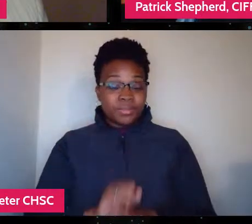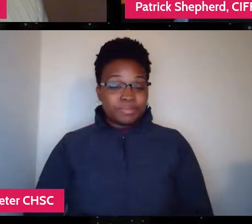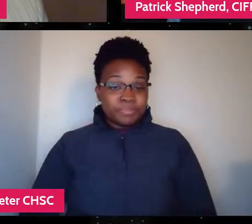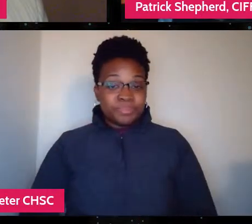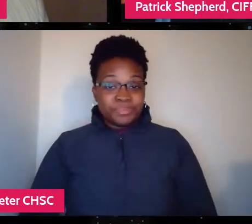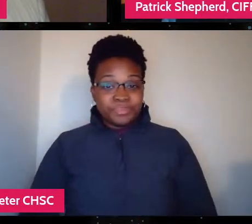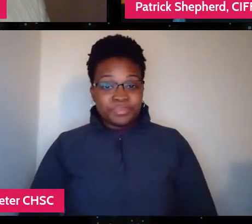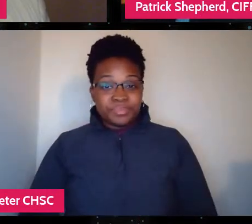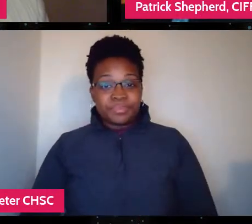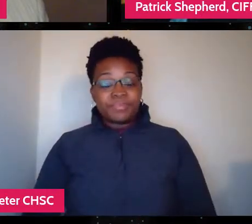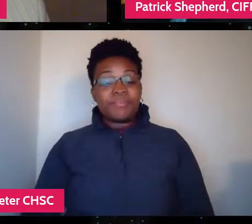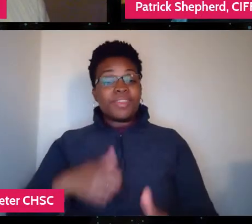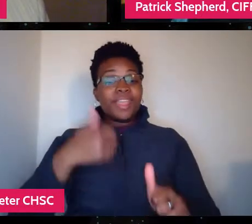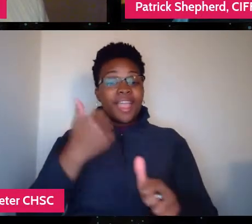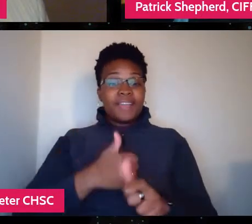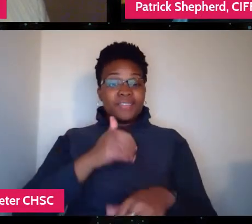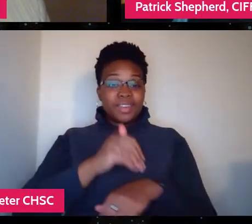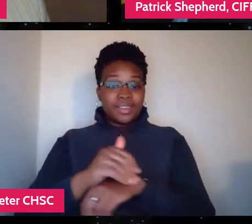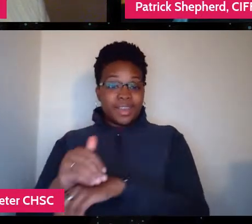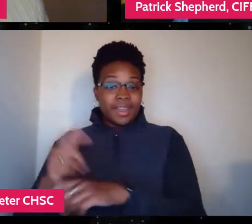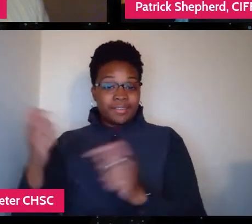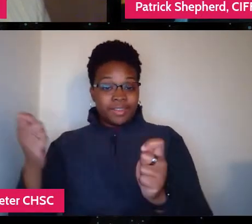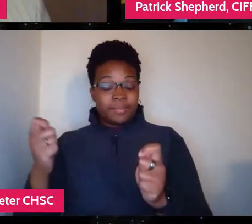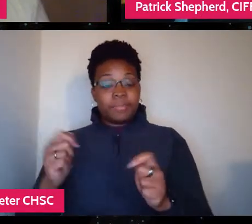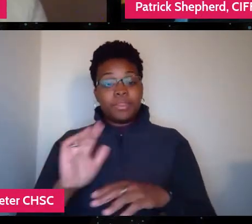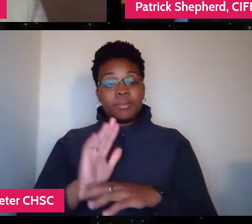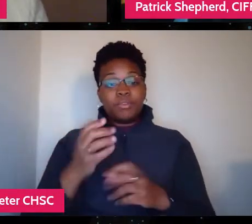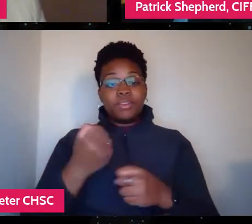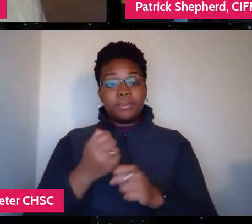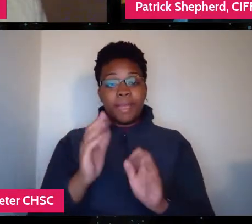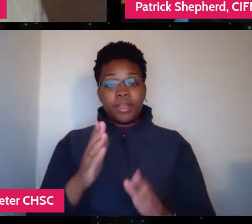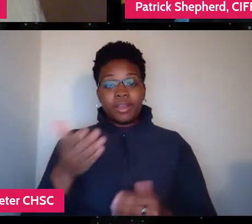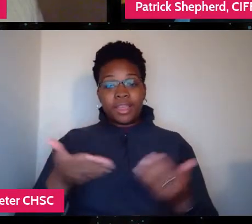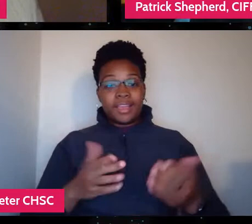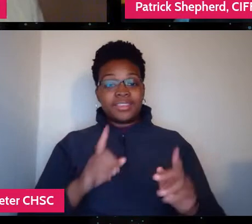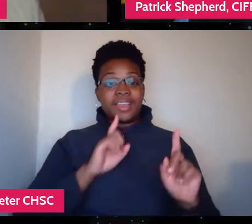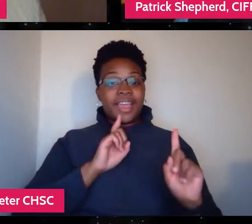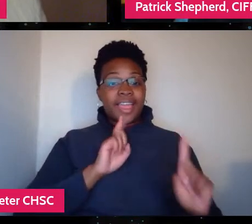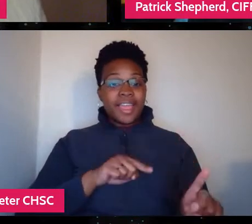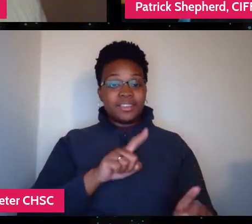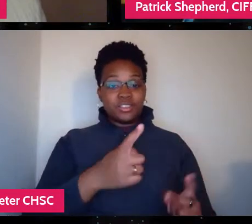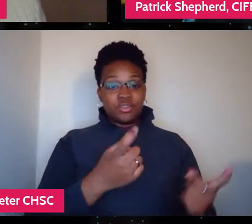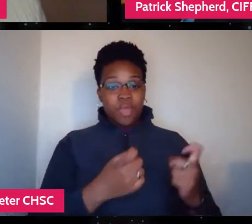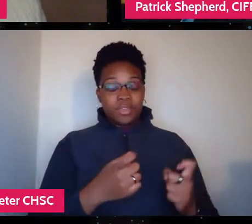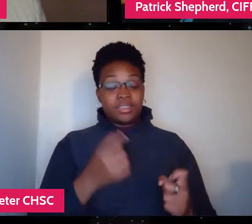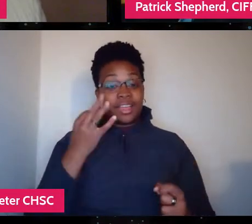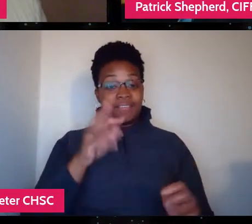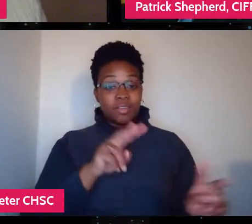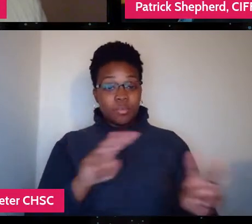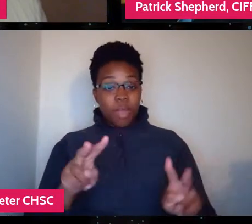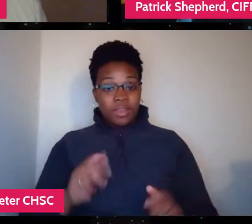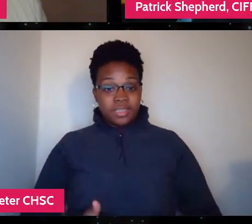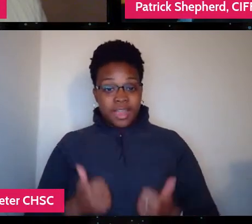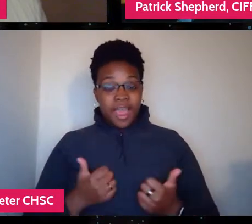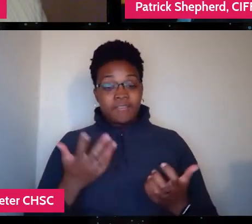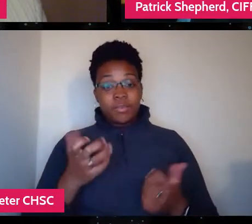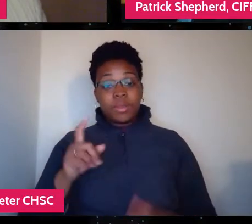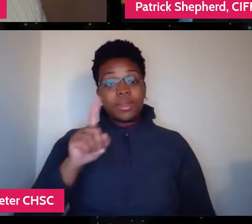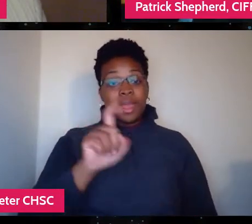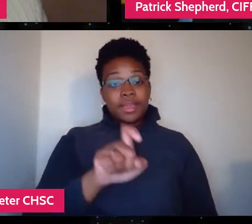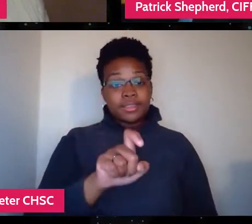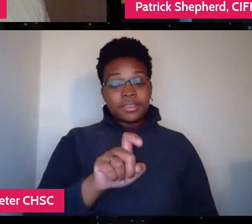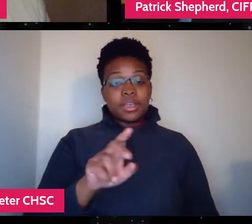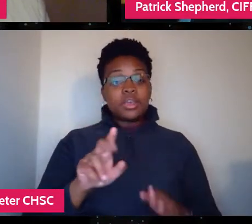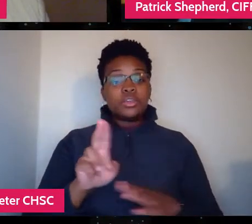So each night of the festival, our filmmakers and guests answer your questions about their films. If you're watching live and you'd like to ask a question,